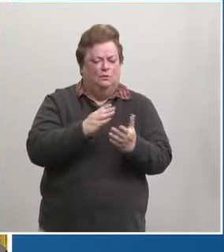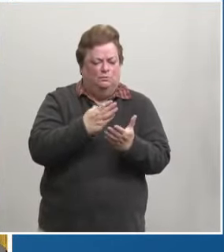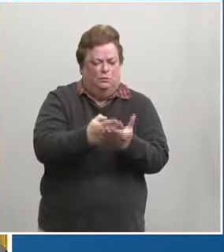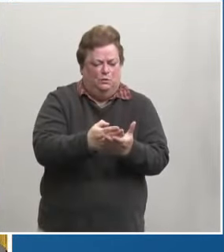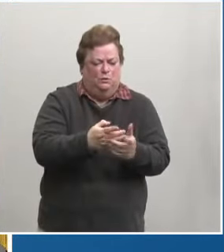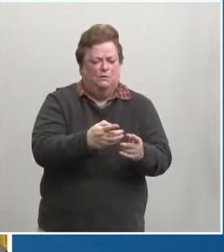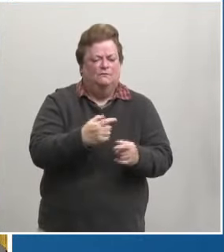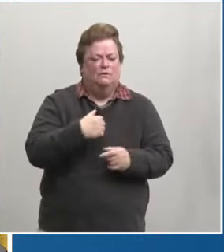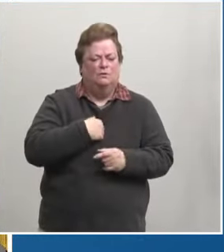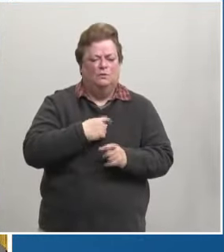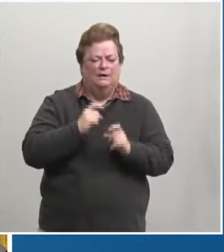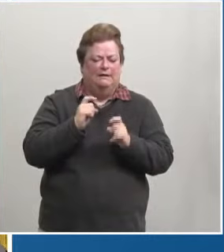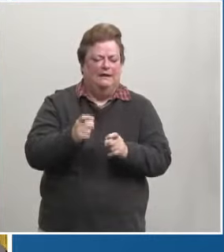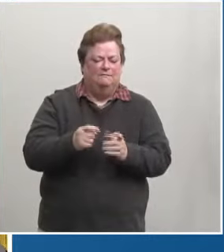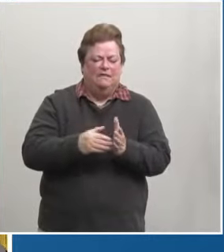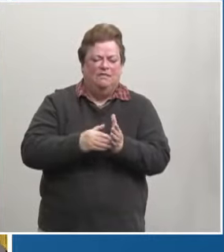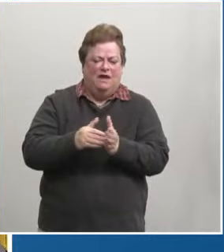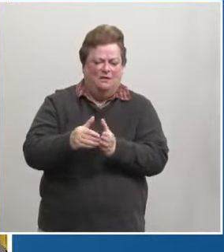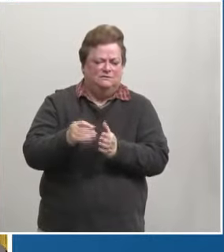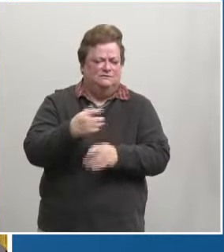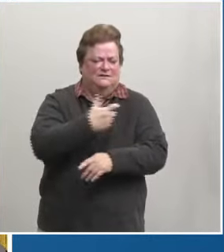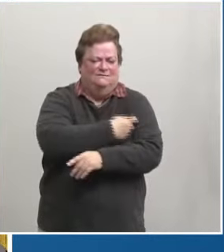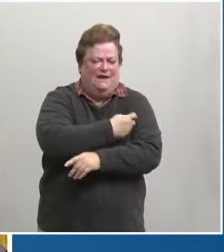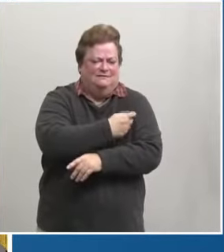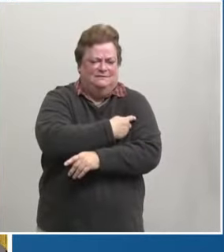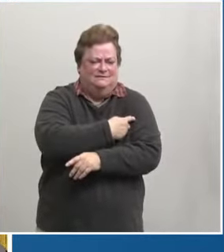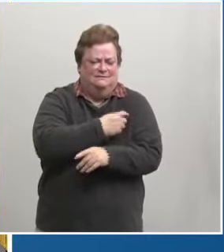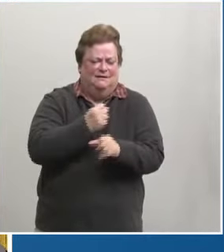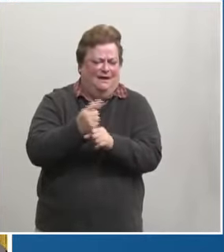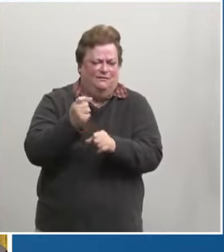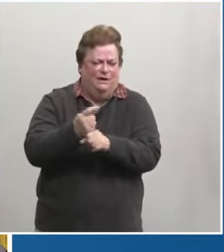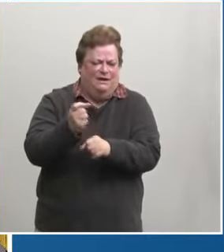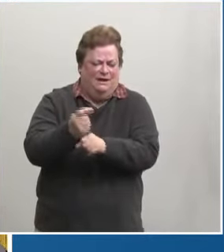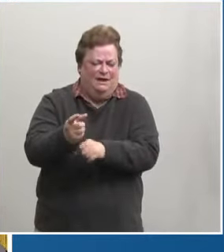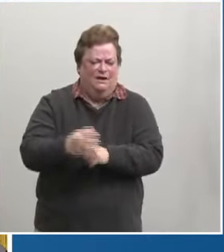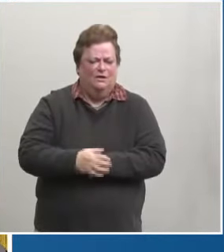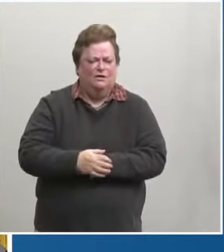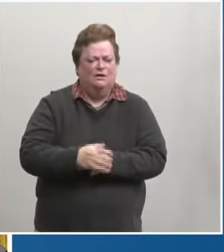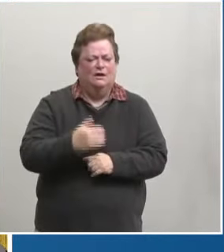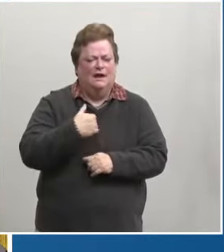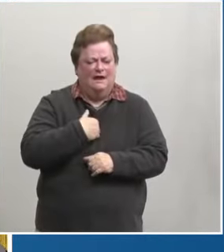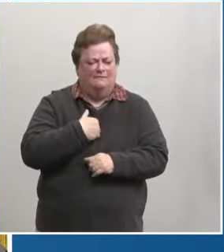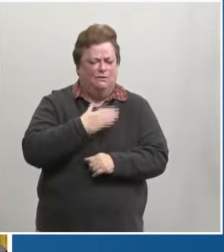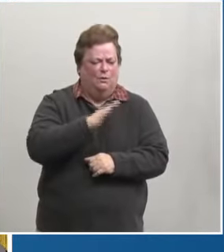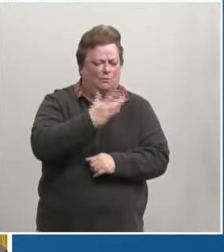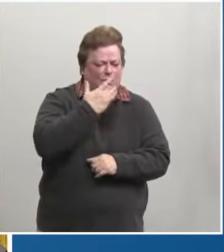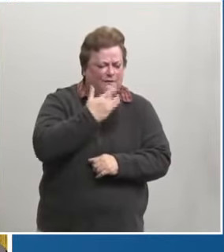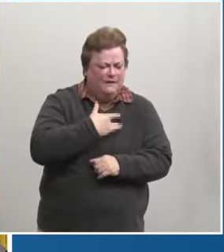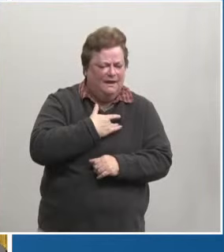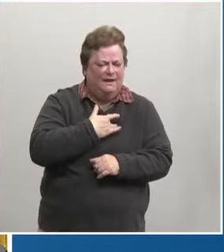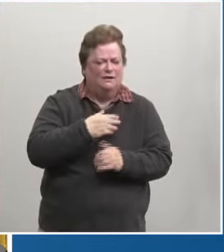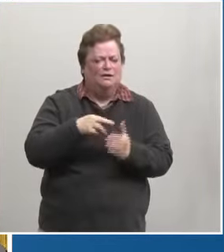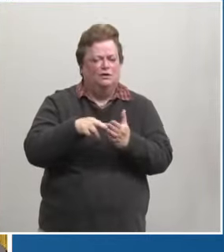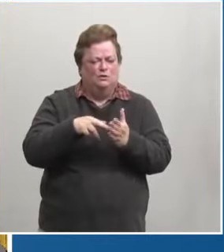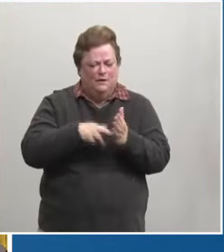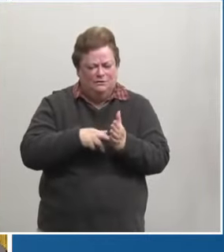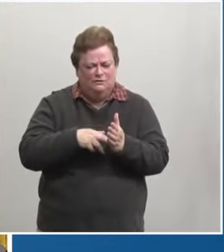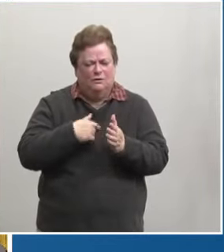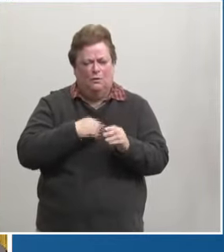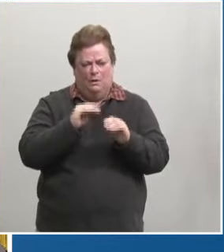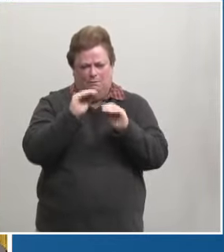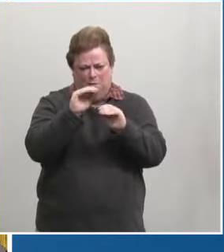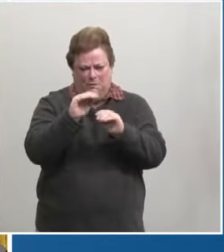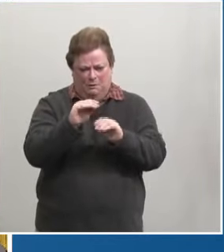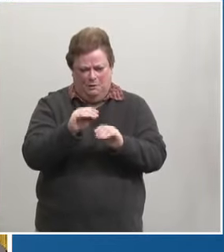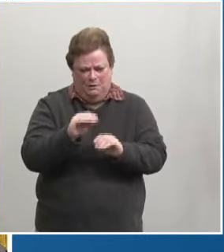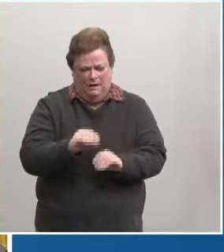we give thousands of vaccines every year. We have a birth date, we have a registry, we enter that in,